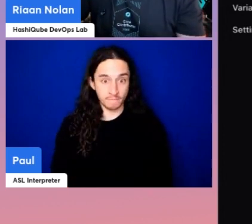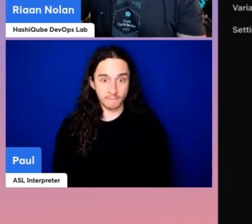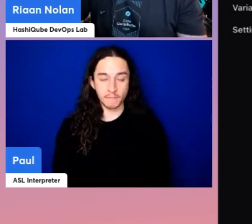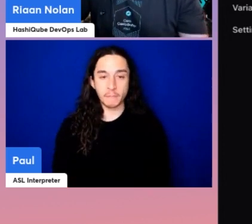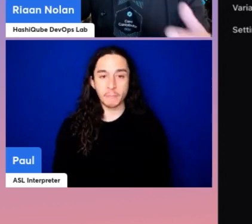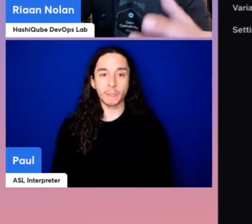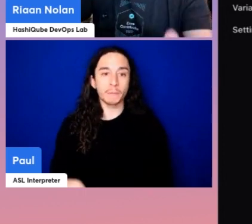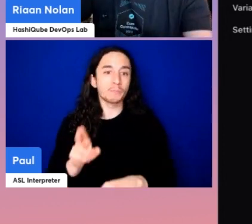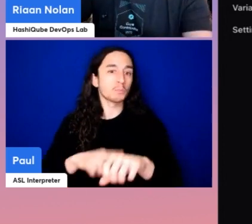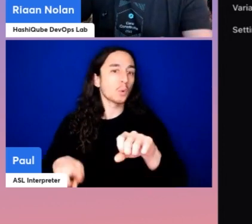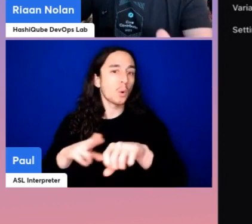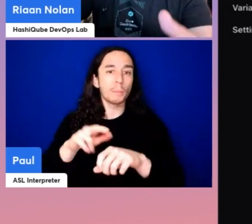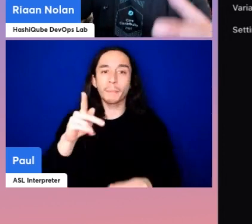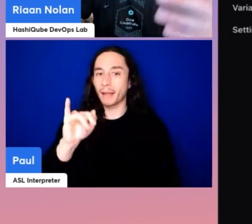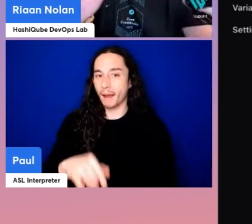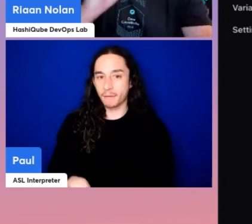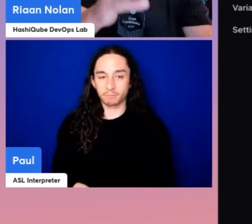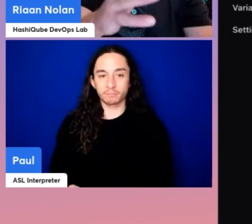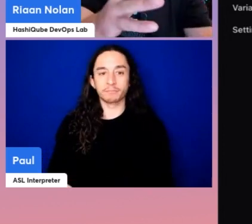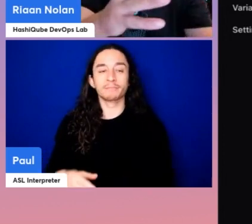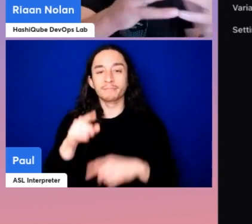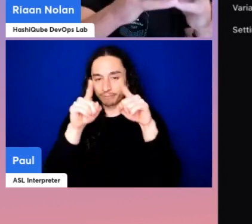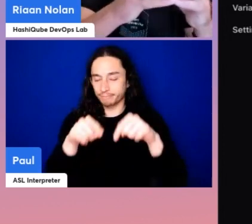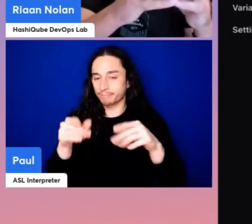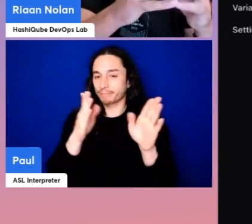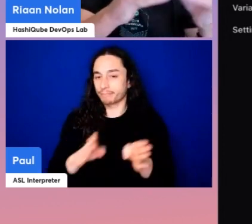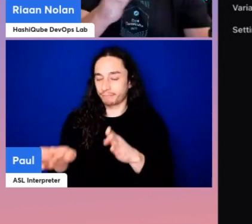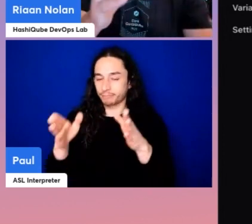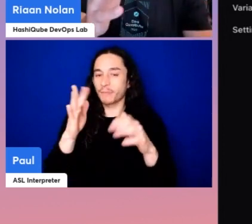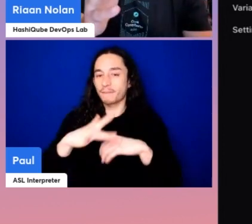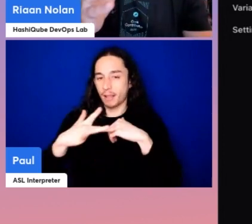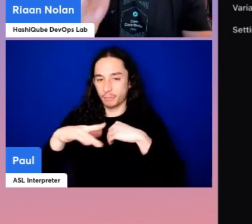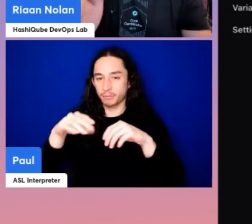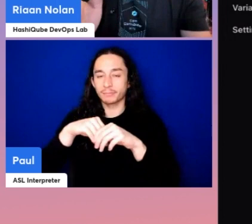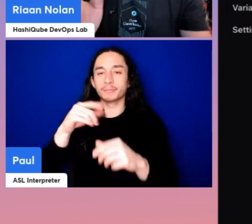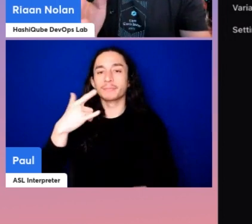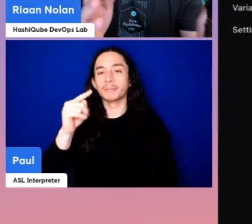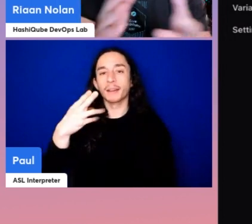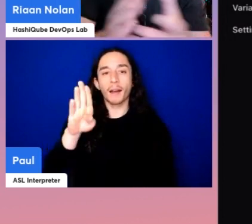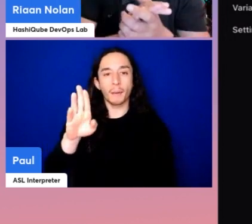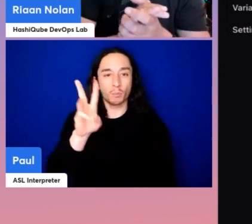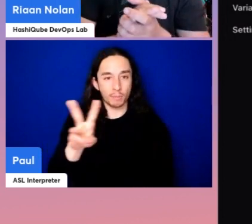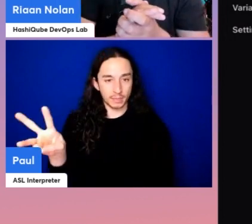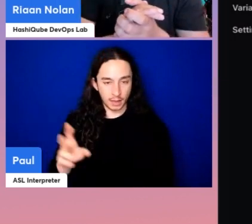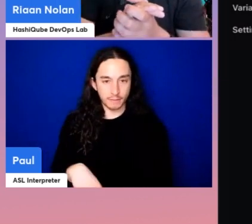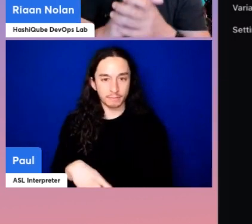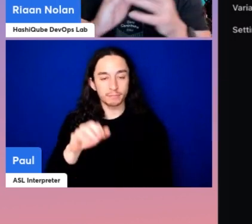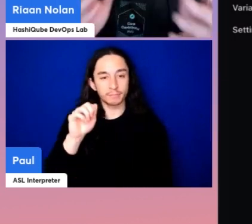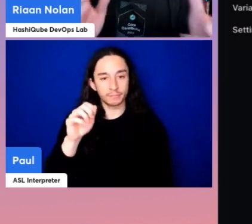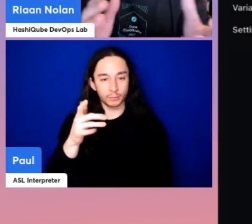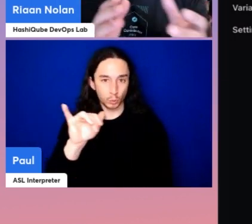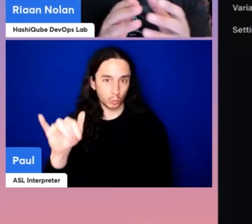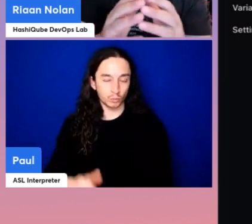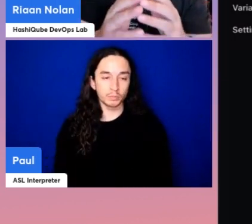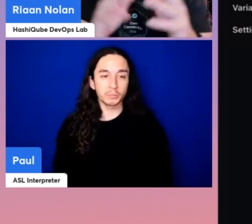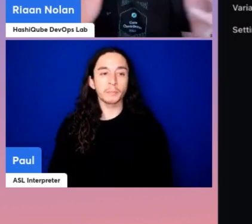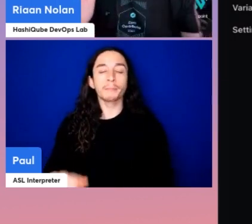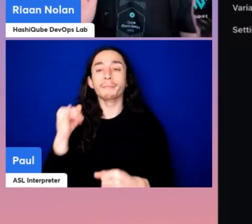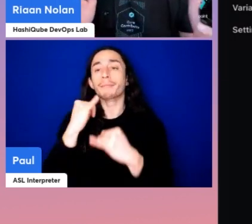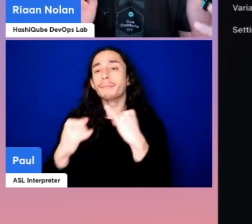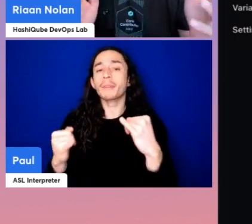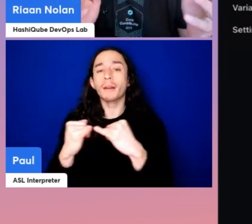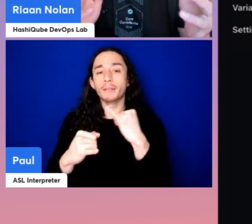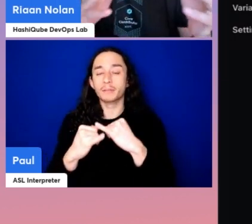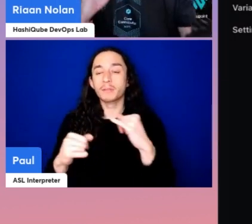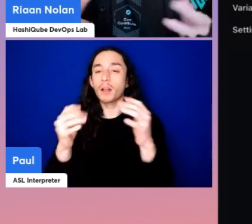plan. Now, this plan is available in your GitHub website as well. And then lastly, there's a lot